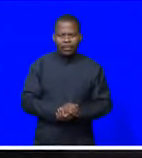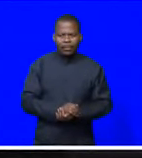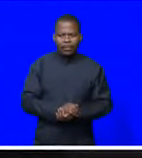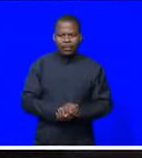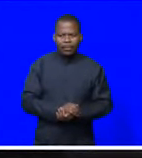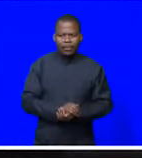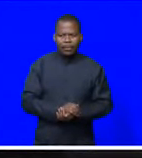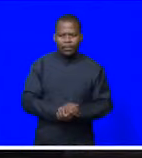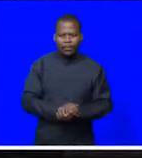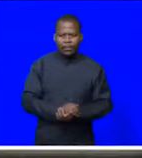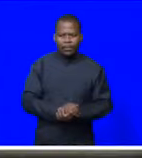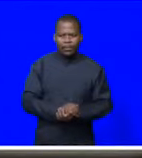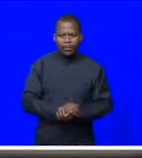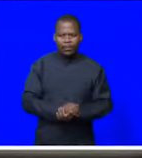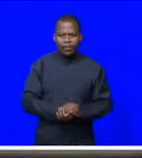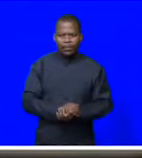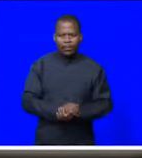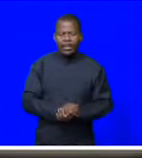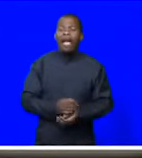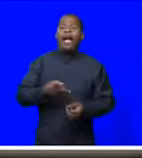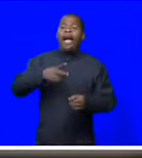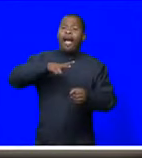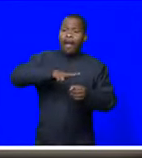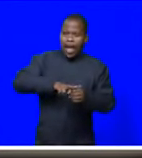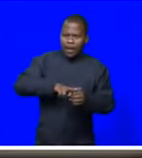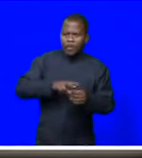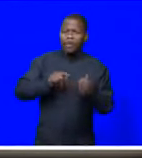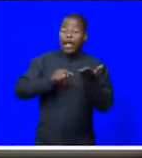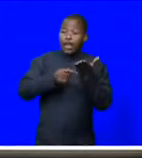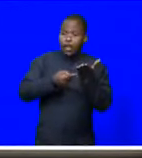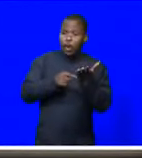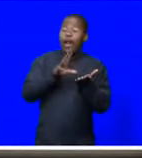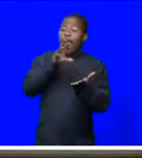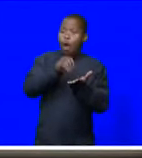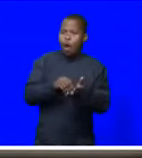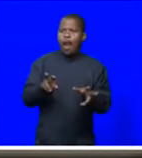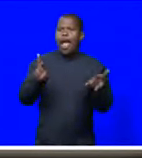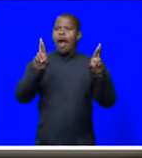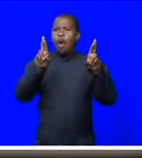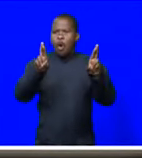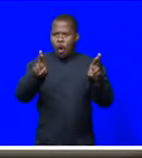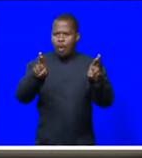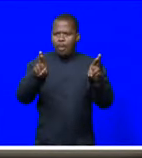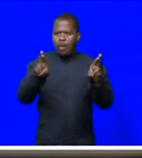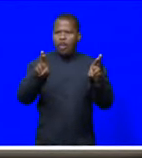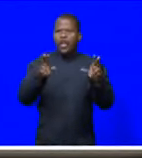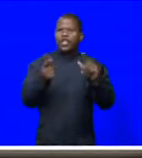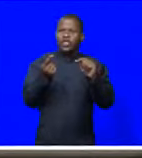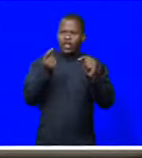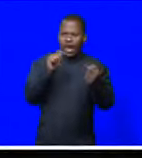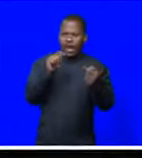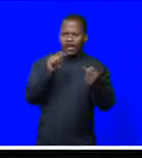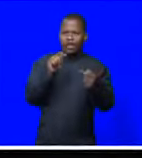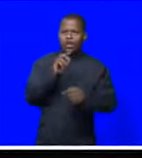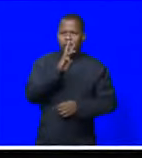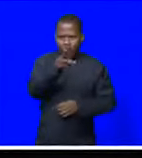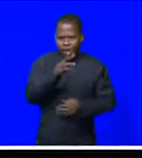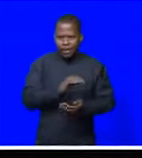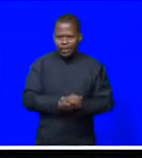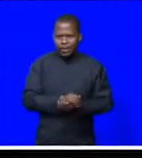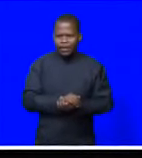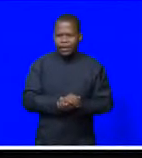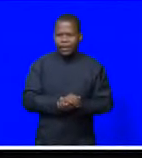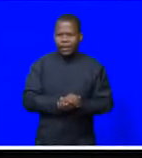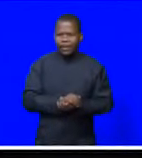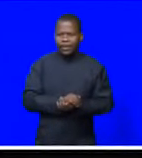kumkhicita ngale moya kepha ngabo technology lasebakhona siyethemba ukuthi utawuntshintsha nakule doti ndzawo. The